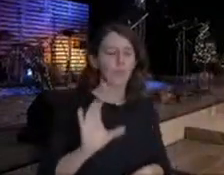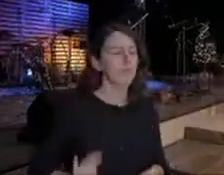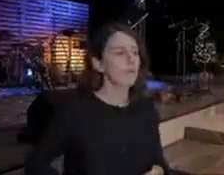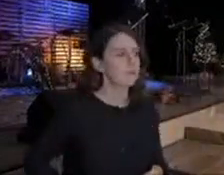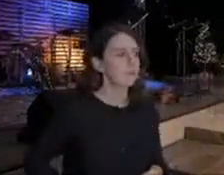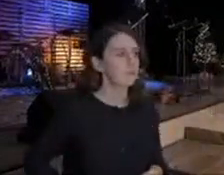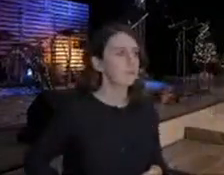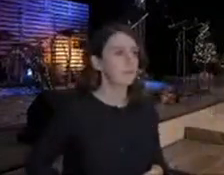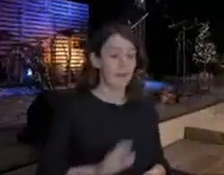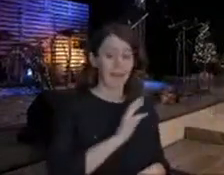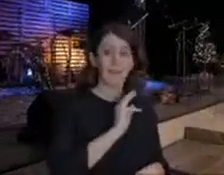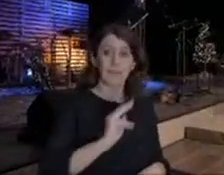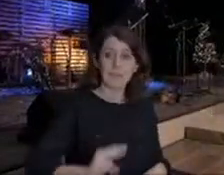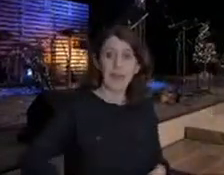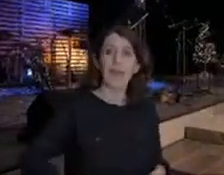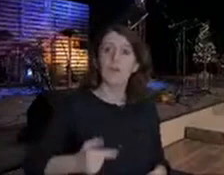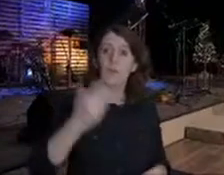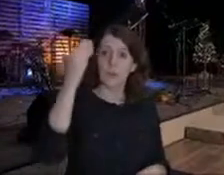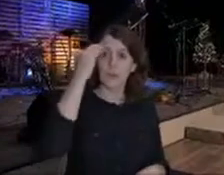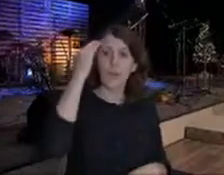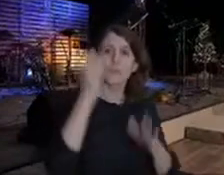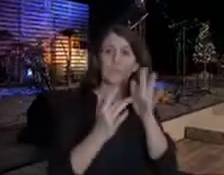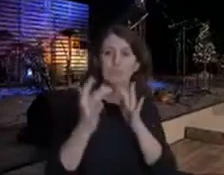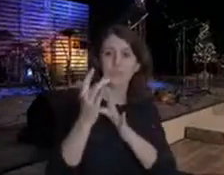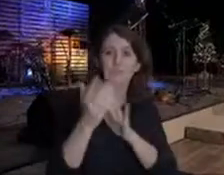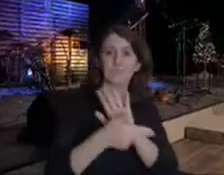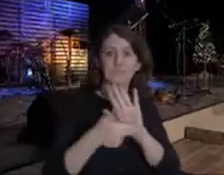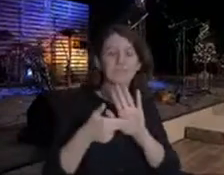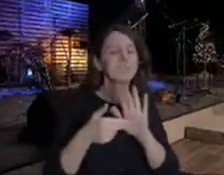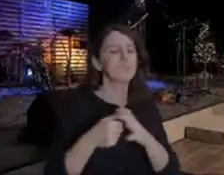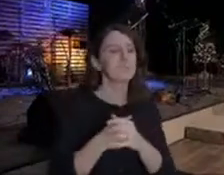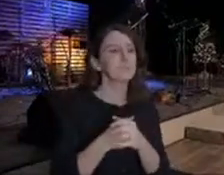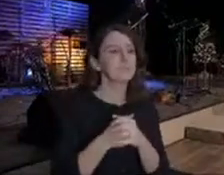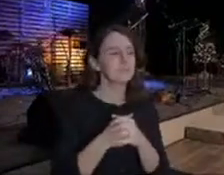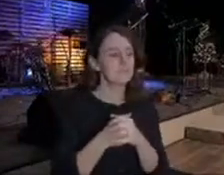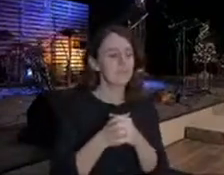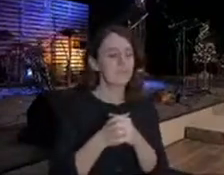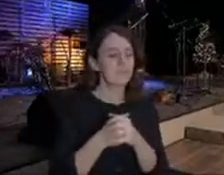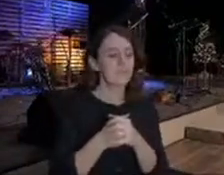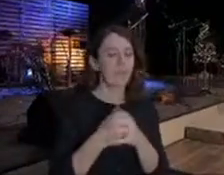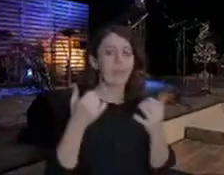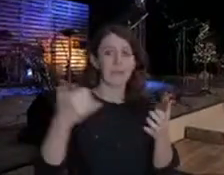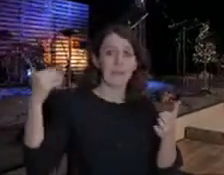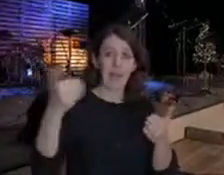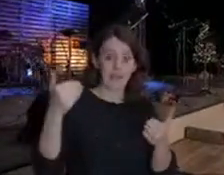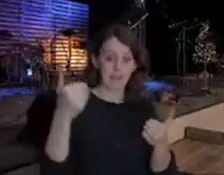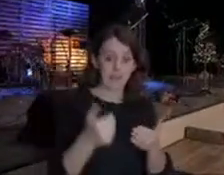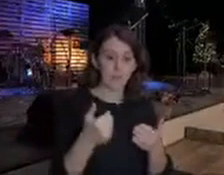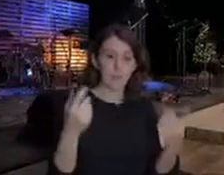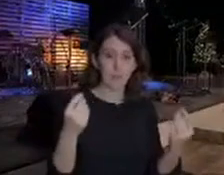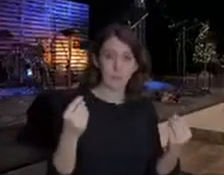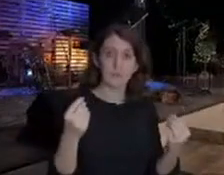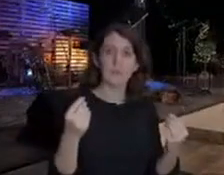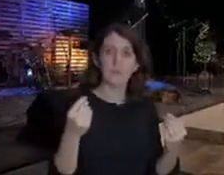coming Messiah, who we know as Jesus Christ, would bring. We talk about that peace this morning. And this Advent, what we're doing in our series is we're